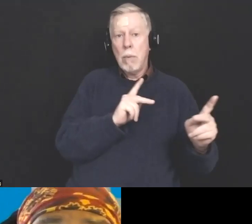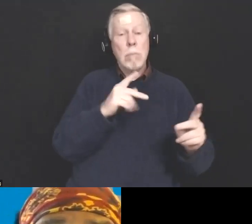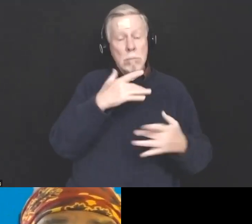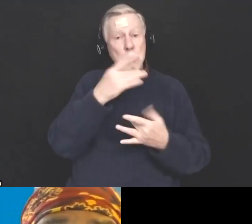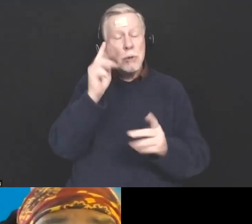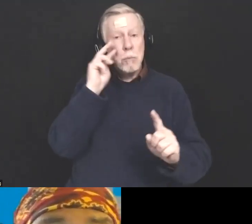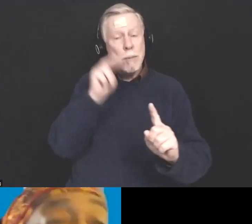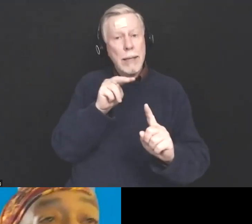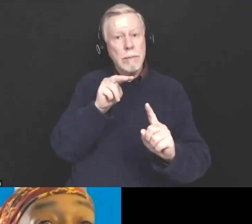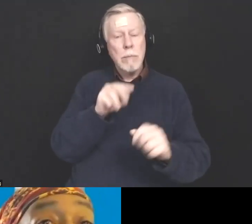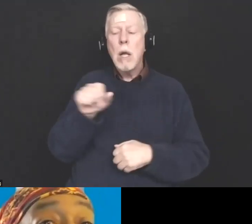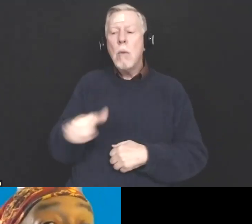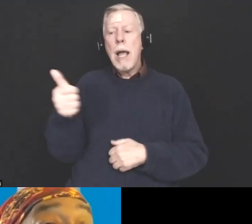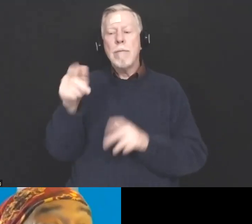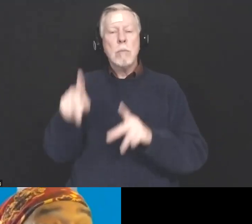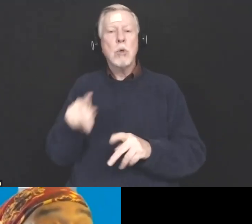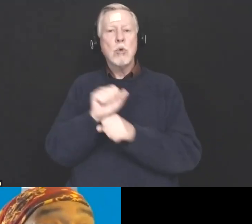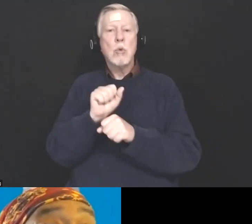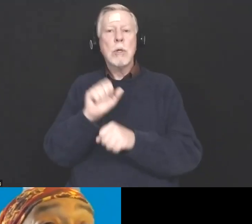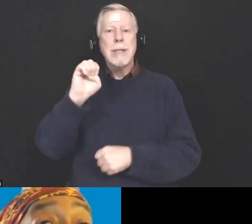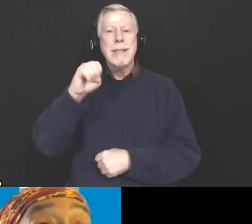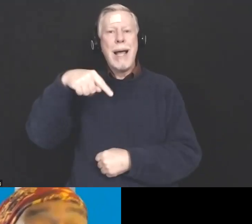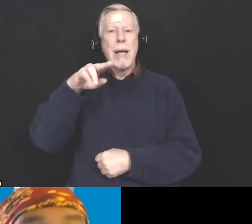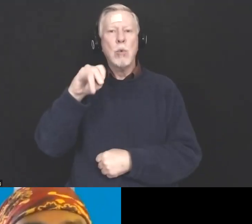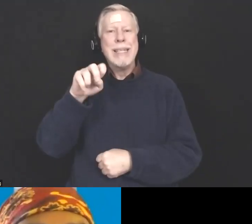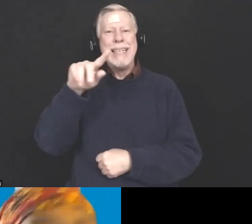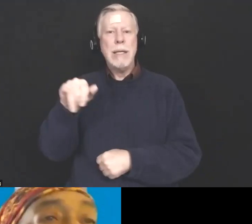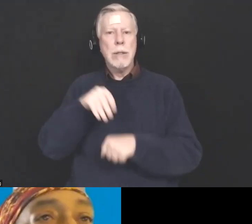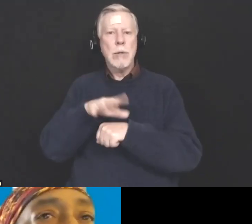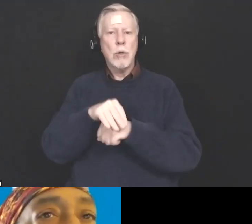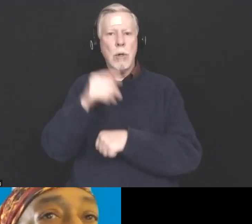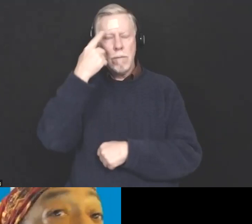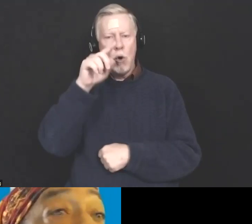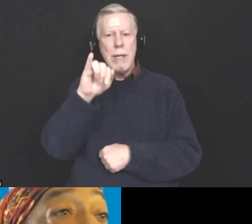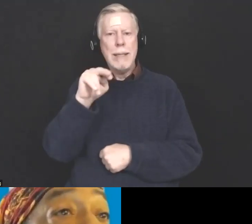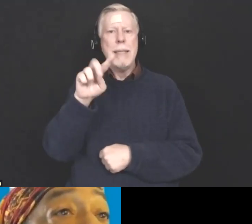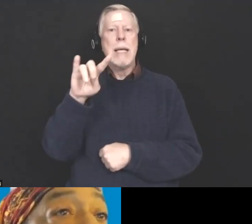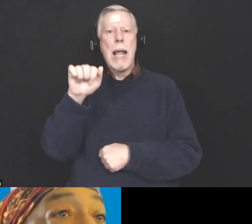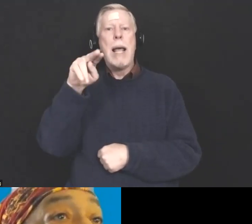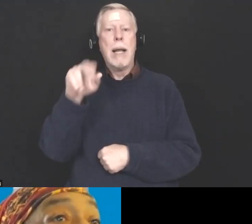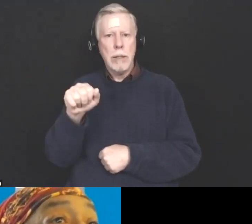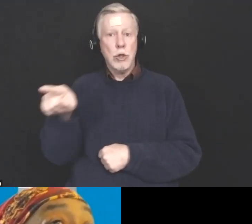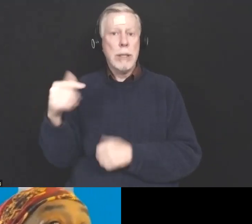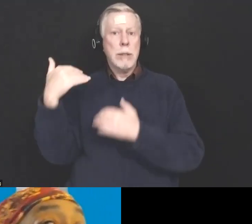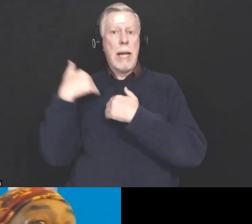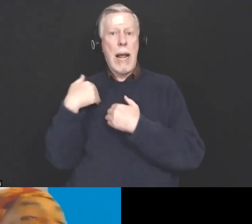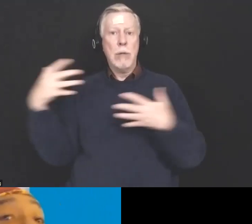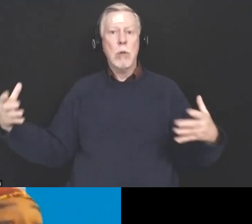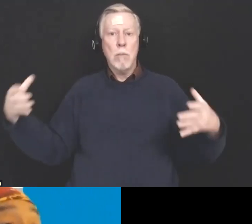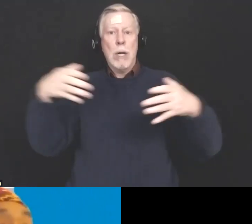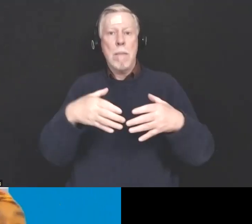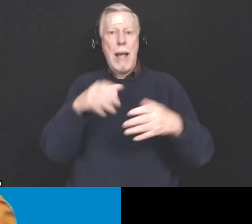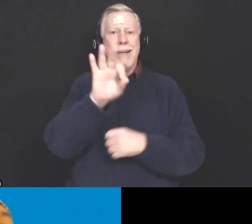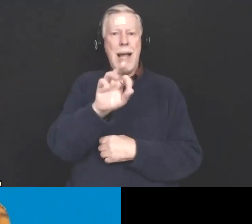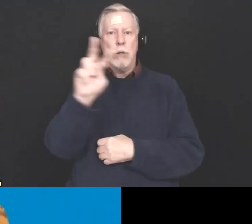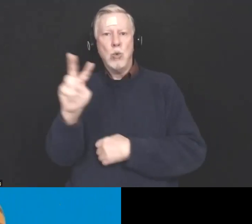our group who is the equity consultant for Indiana, and she is tasked with bringing 92 counties together in